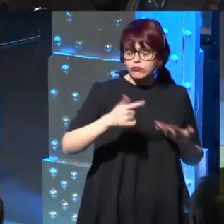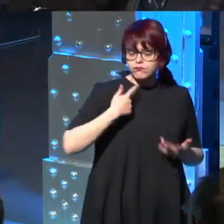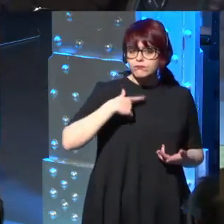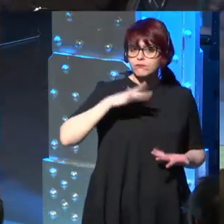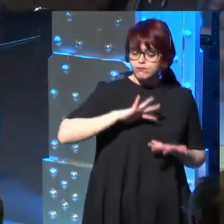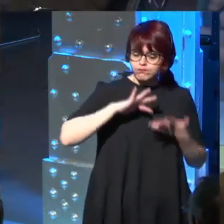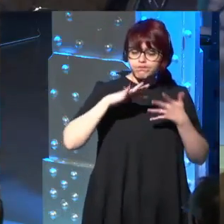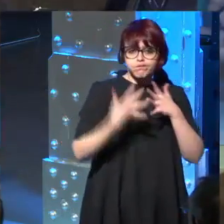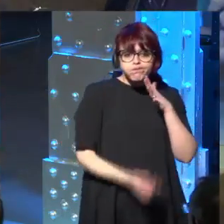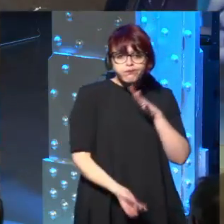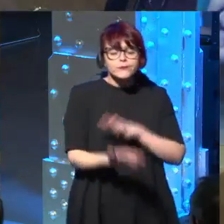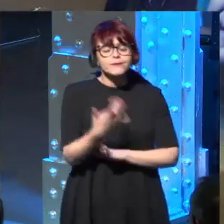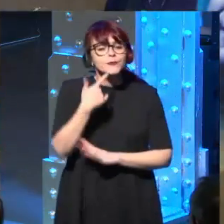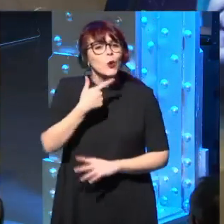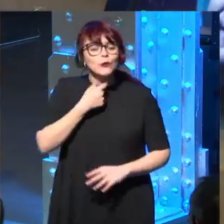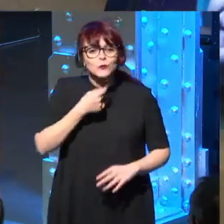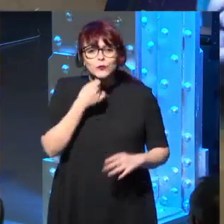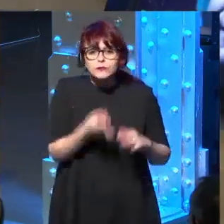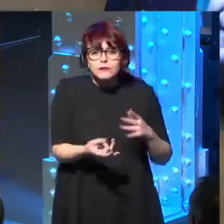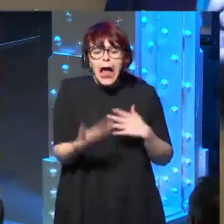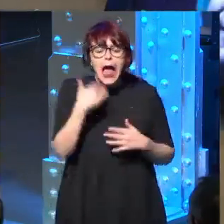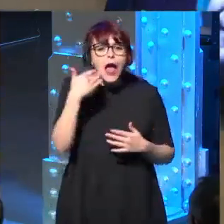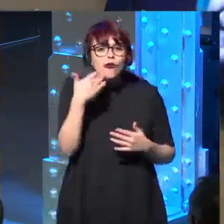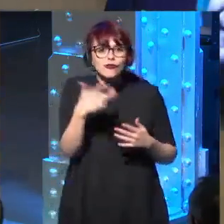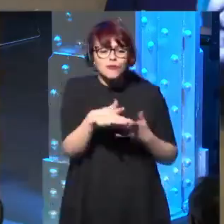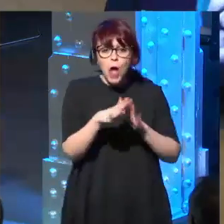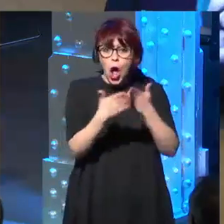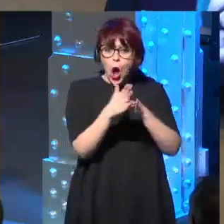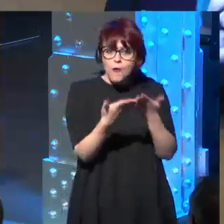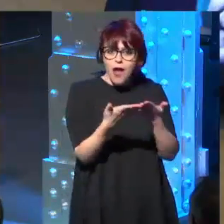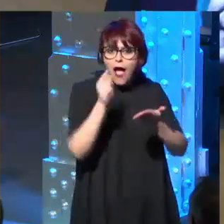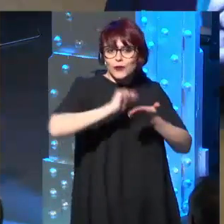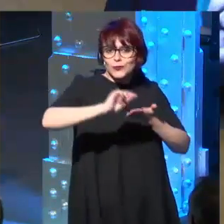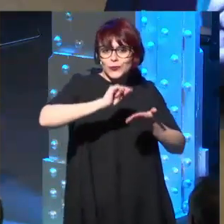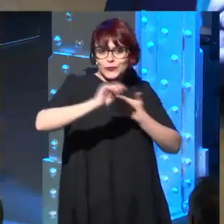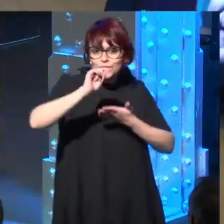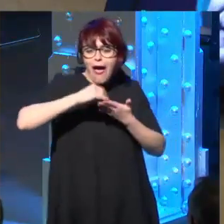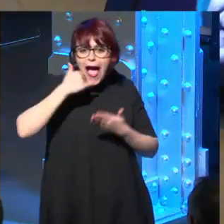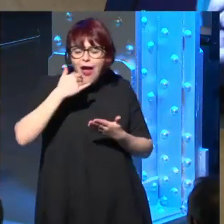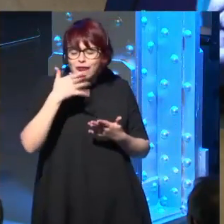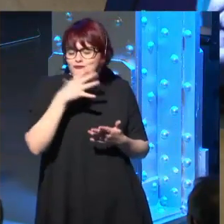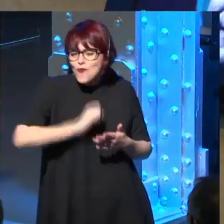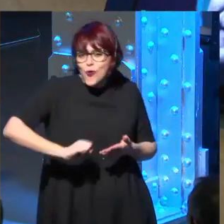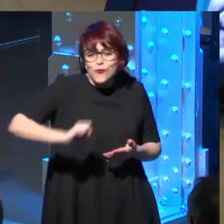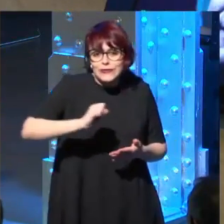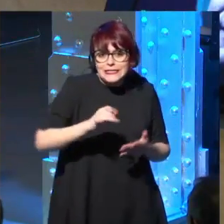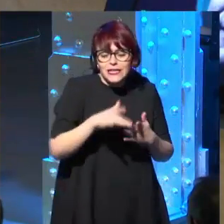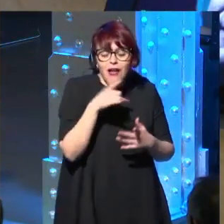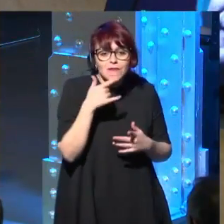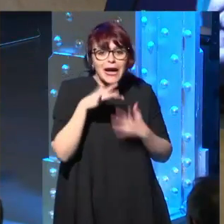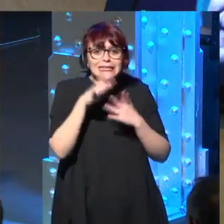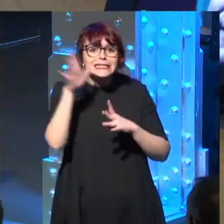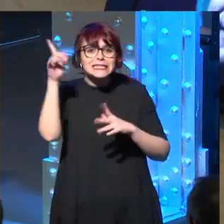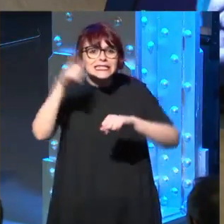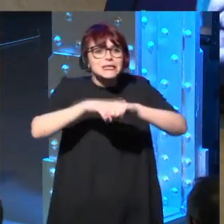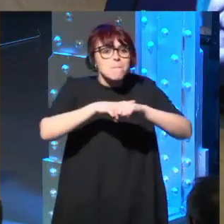a writer, I would have liked to compose something such as this monumental work